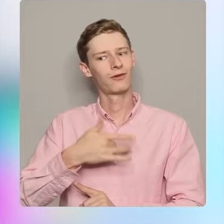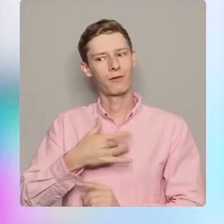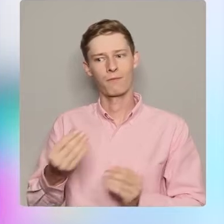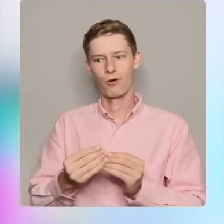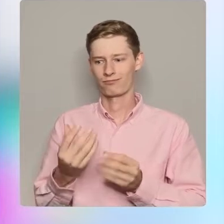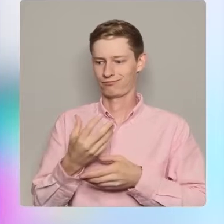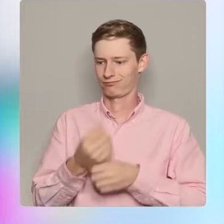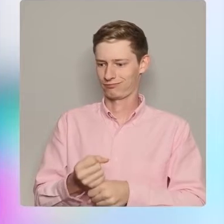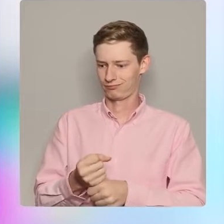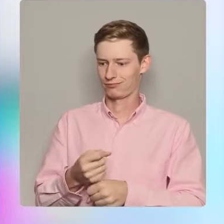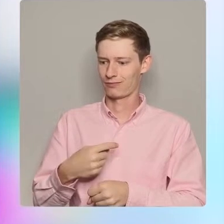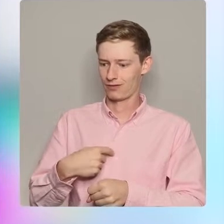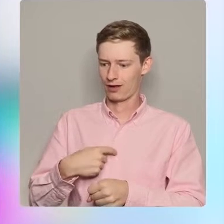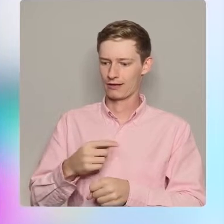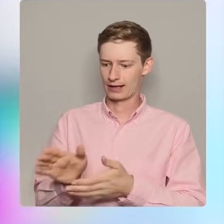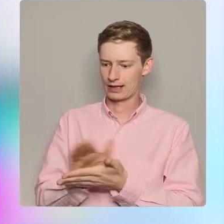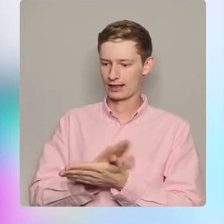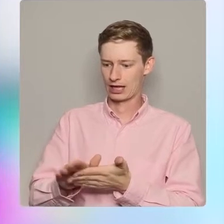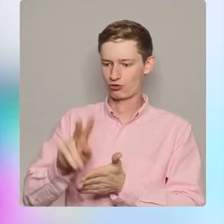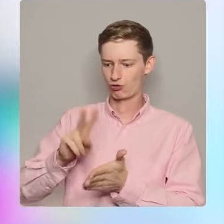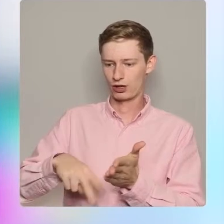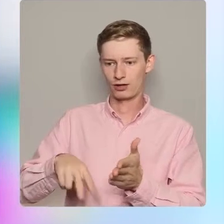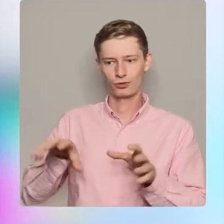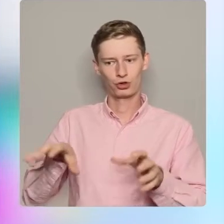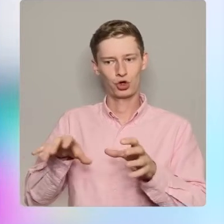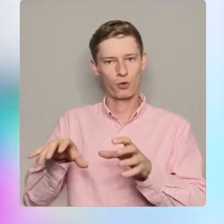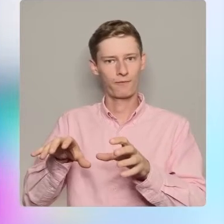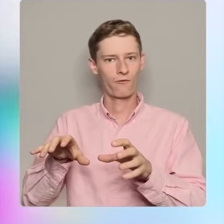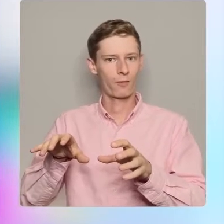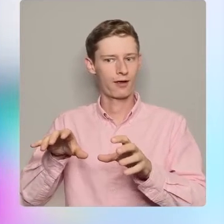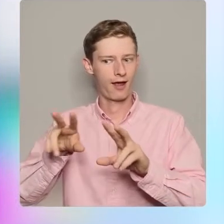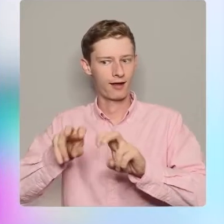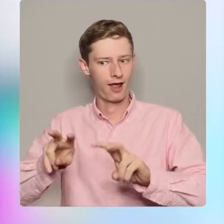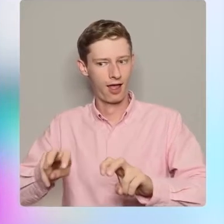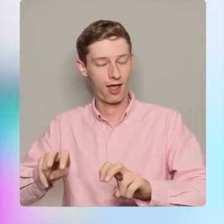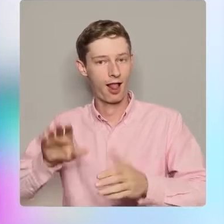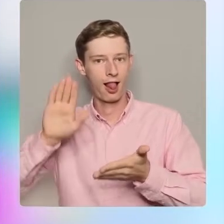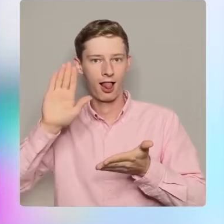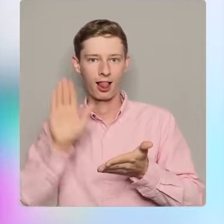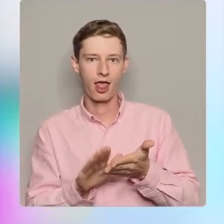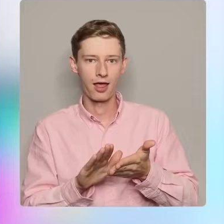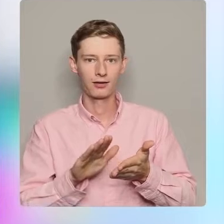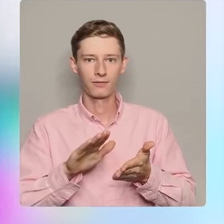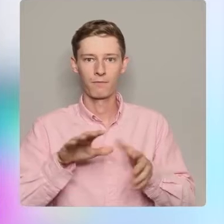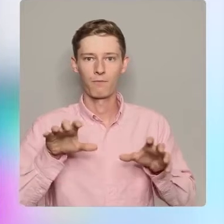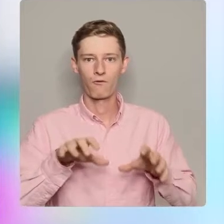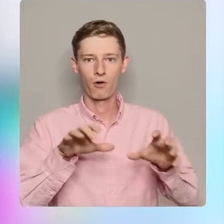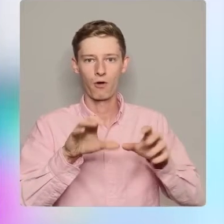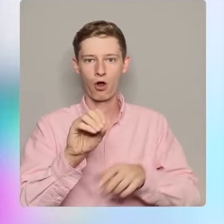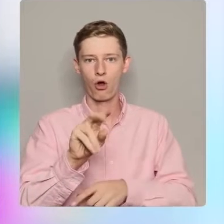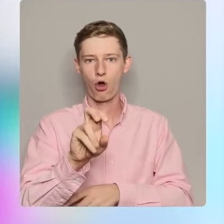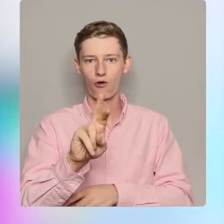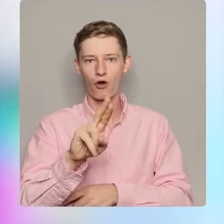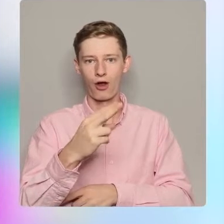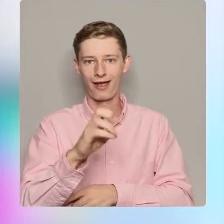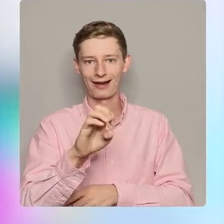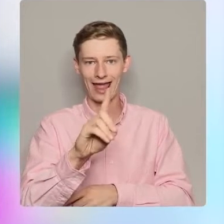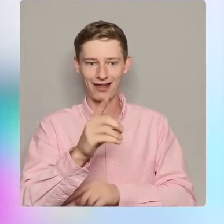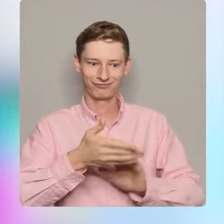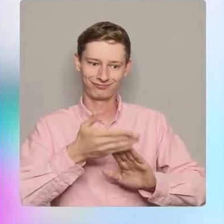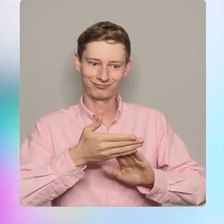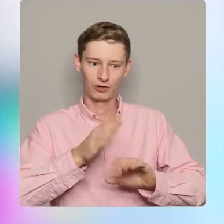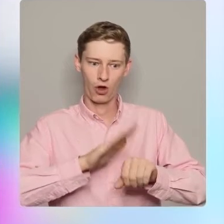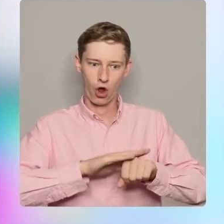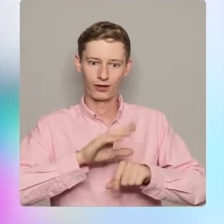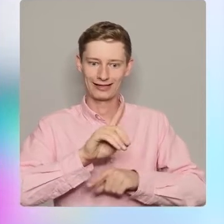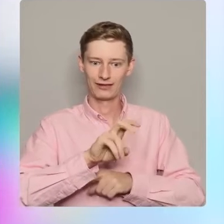with the cursor and engage with elements in the VR display. Our third goal is to improve the experience with performance tools.